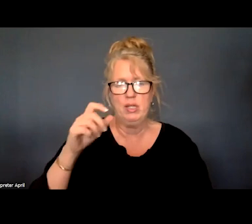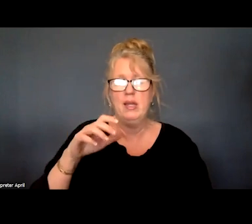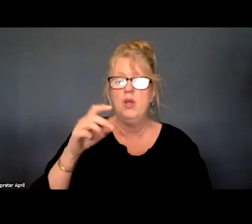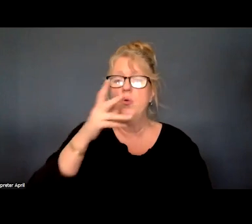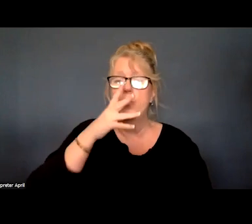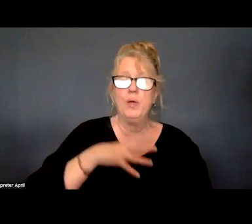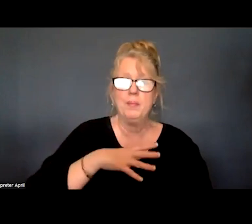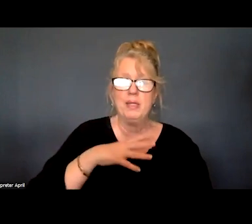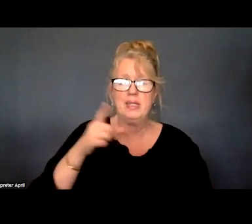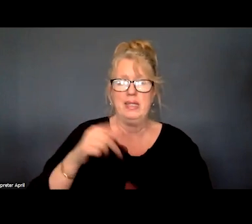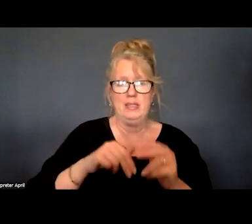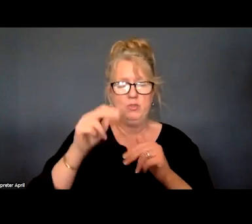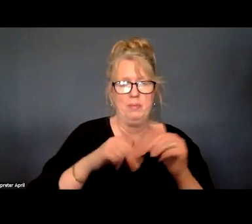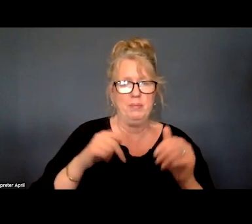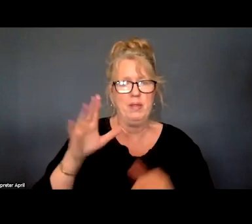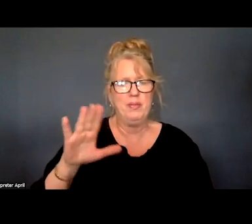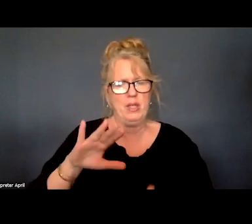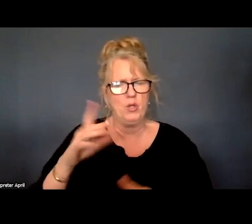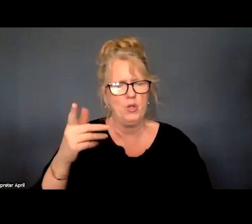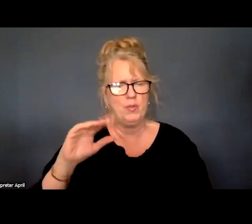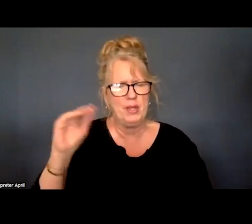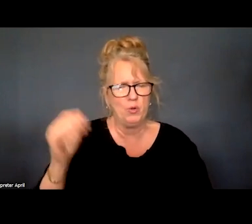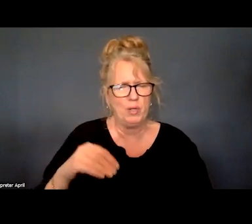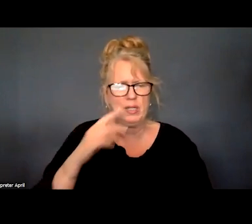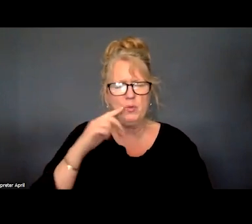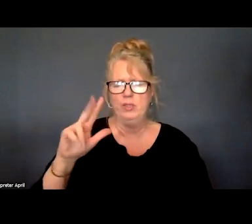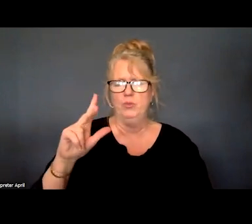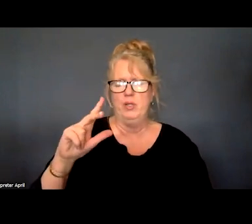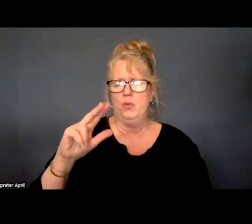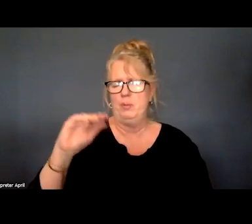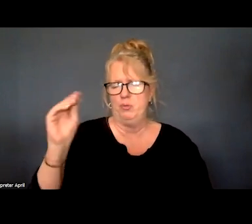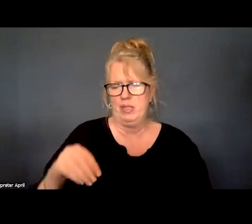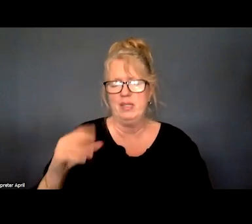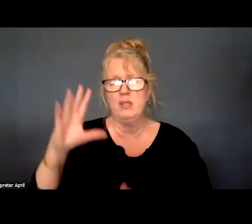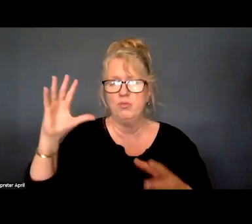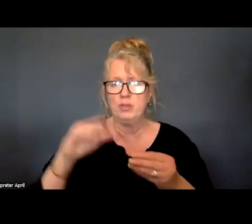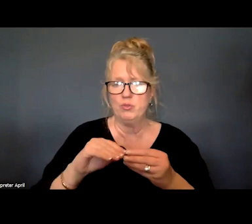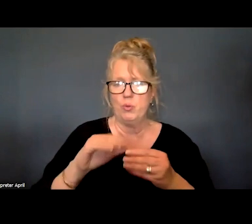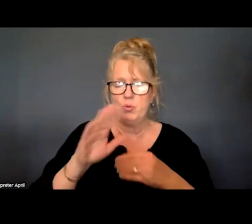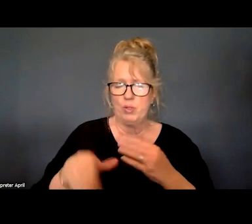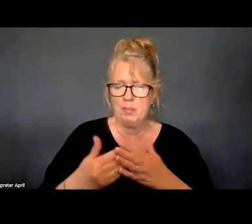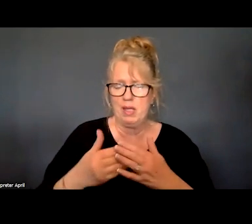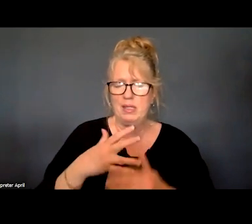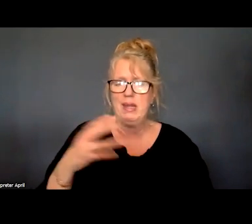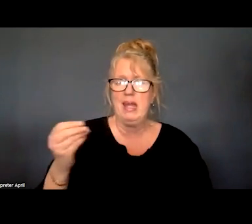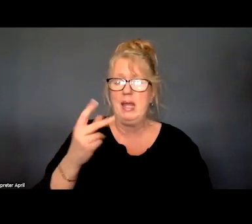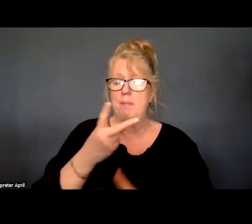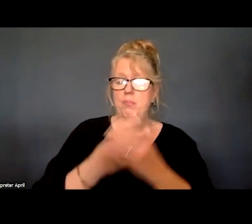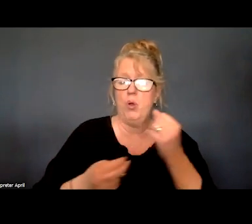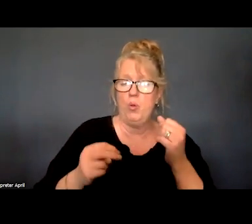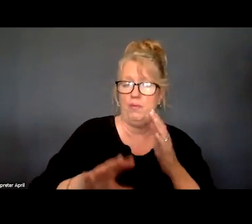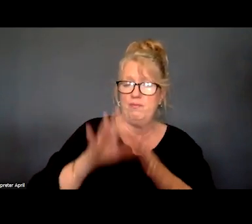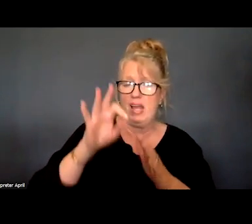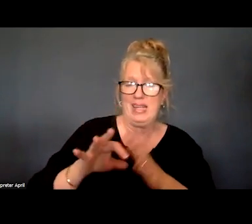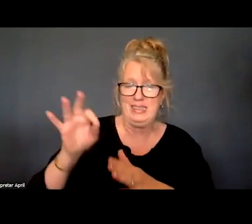construction, they had a rate of death by suicide that was 23% higher than the rate for all industries combined. And notably, both of those findings